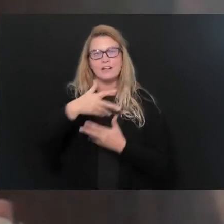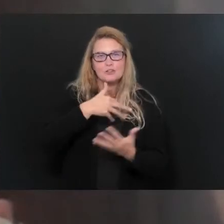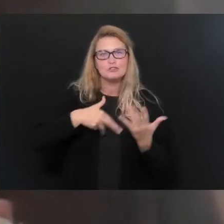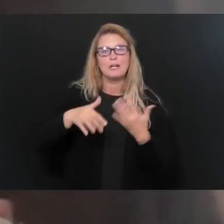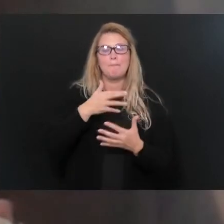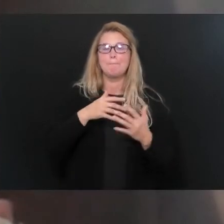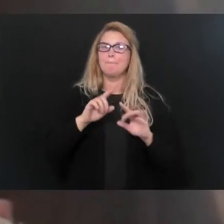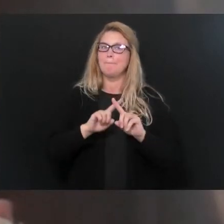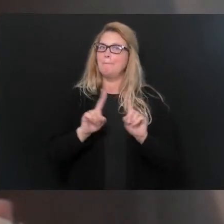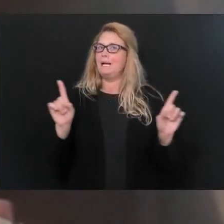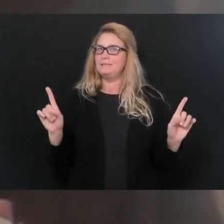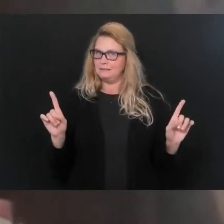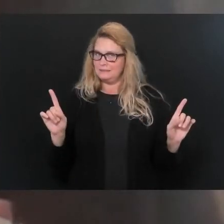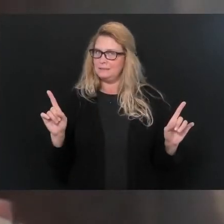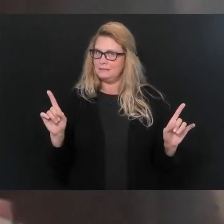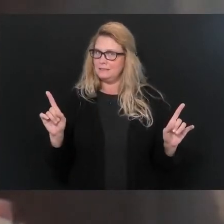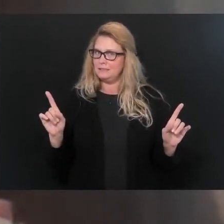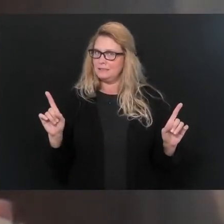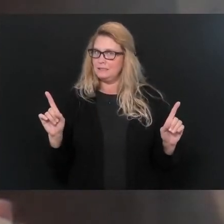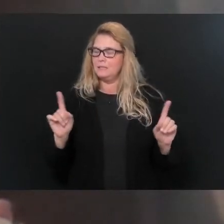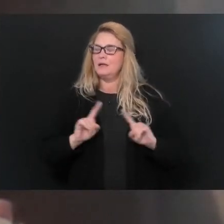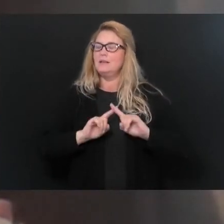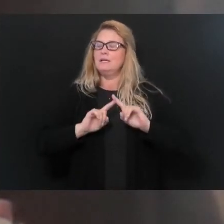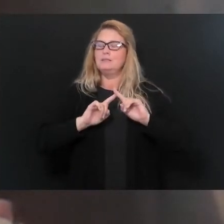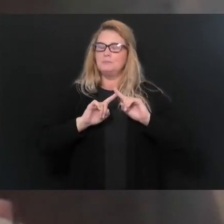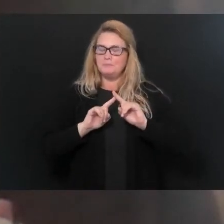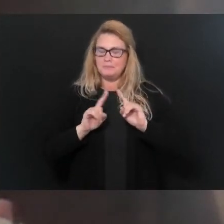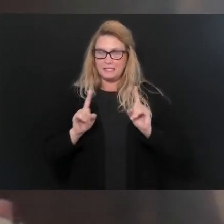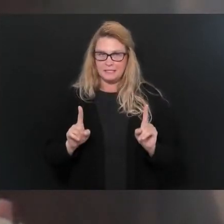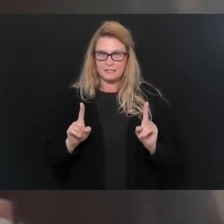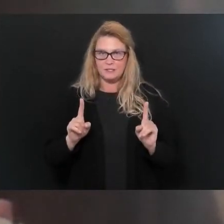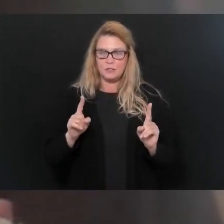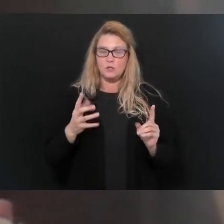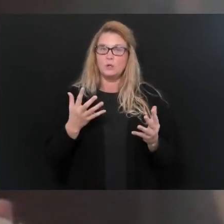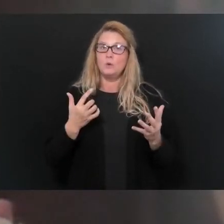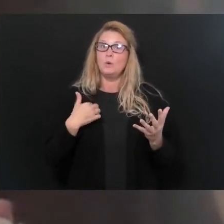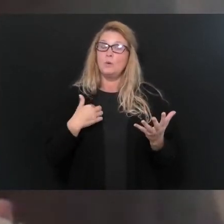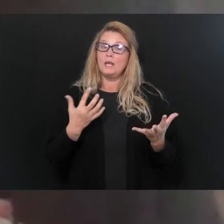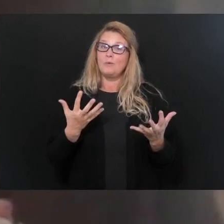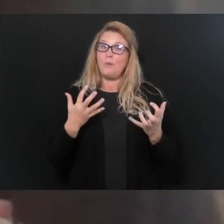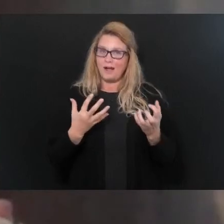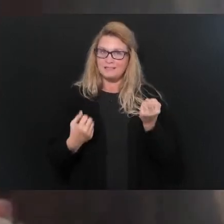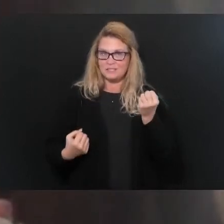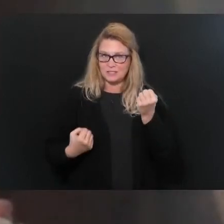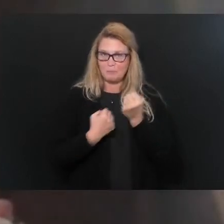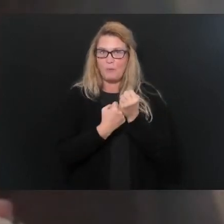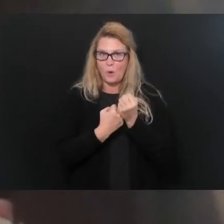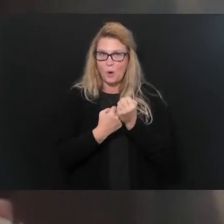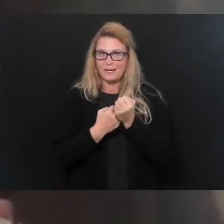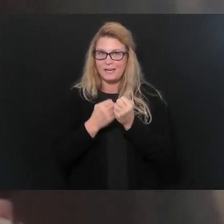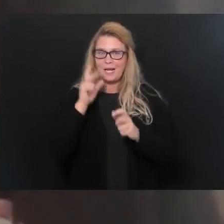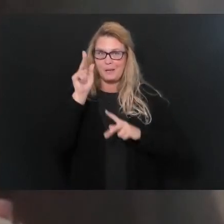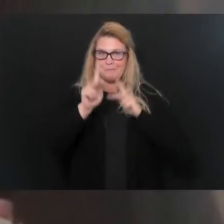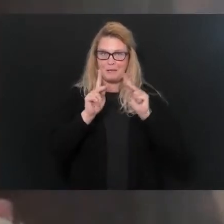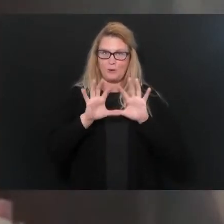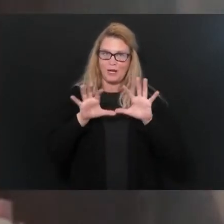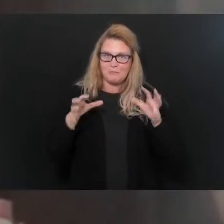But although we do really very much support the coming together of people